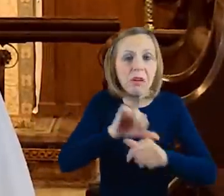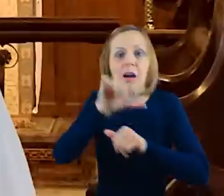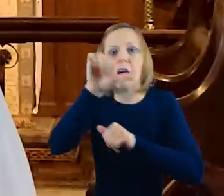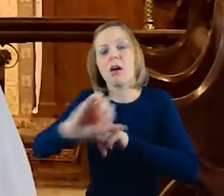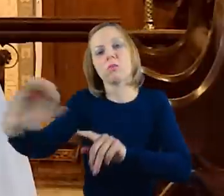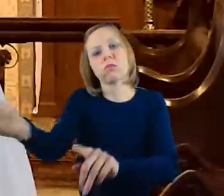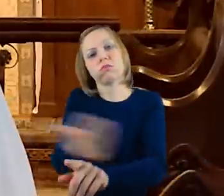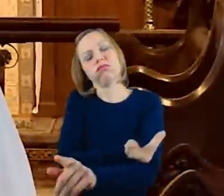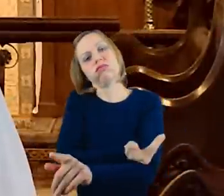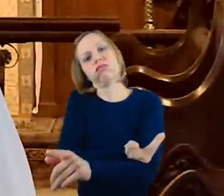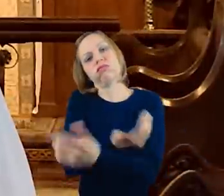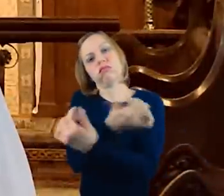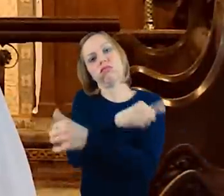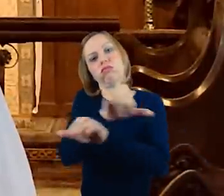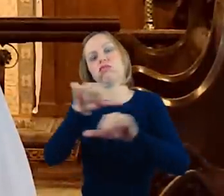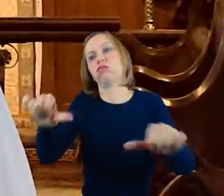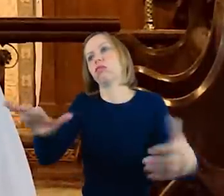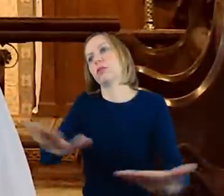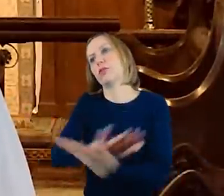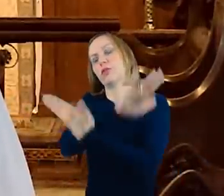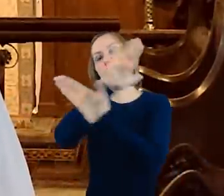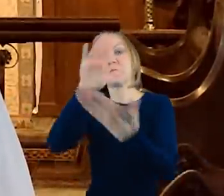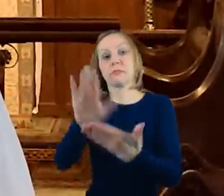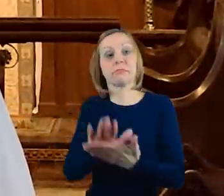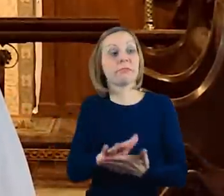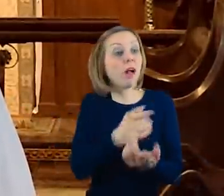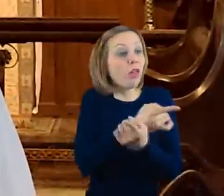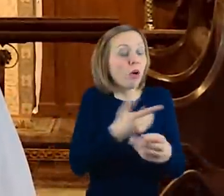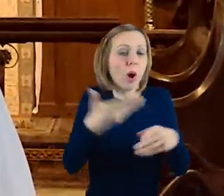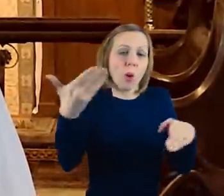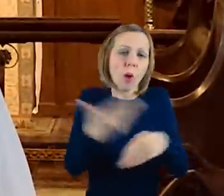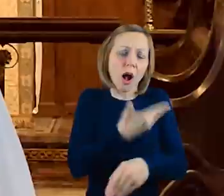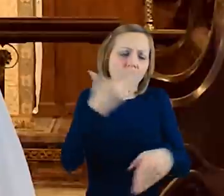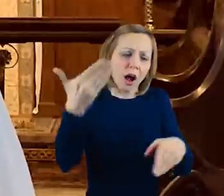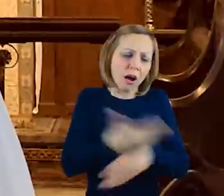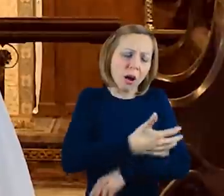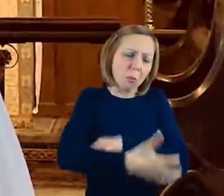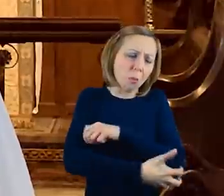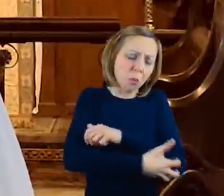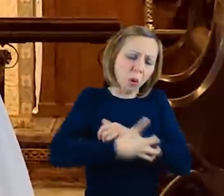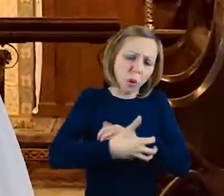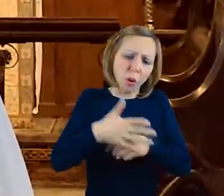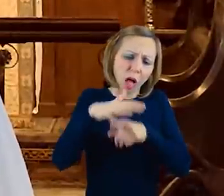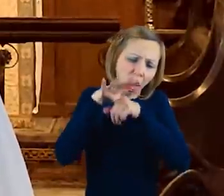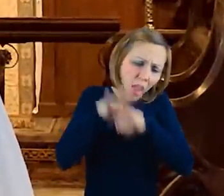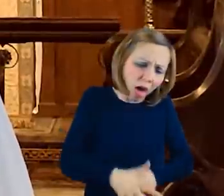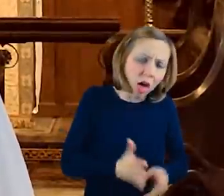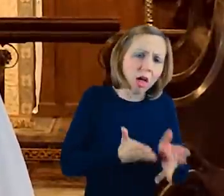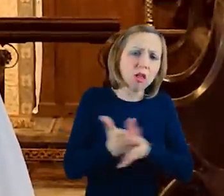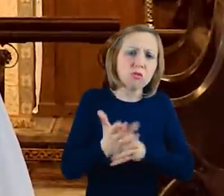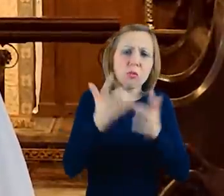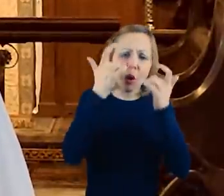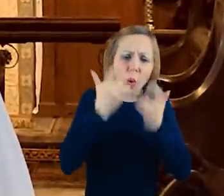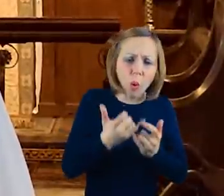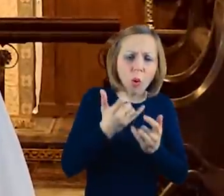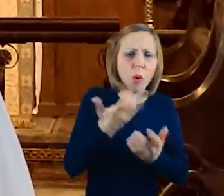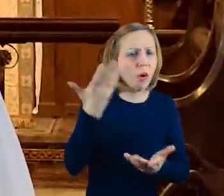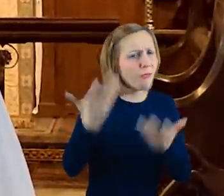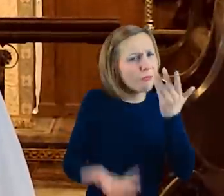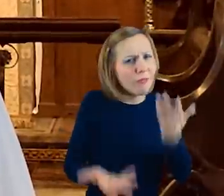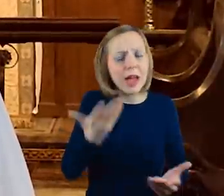For those who labour in poverty, are oppressed by unjust laws, are prevented from speaking the